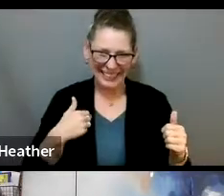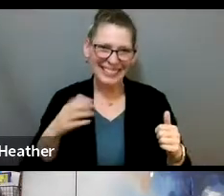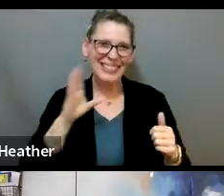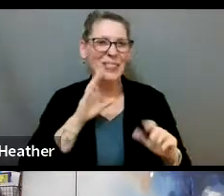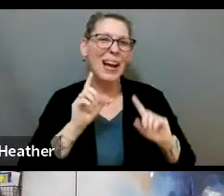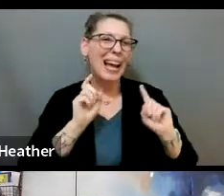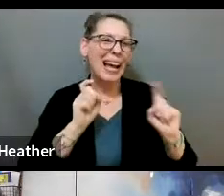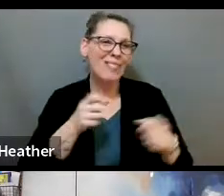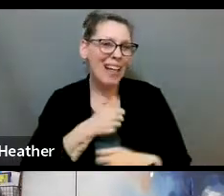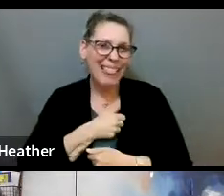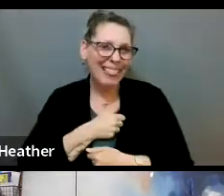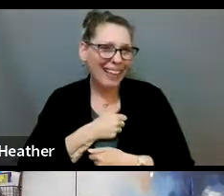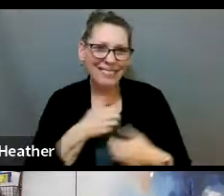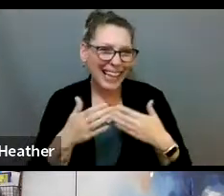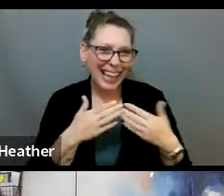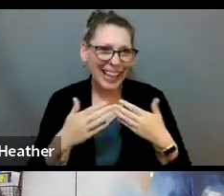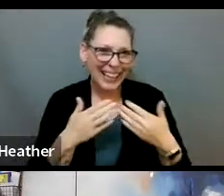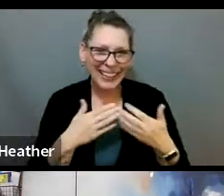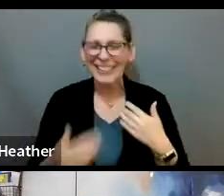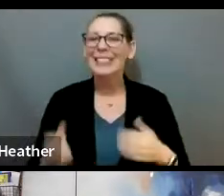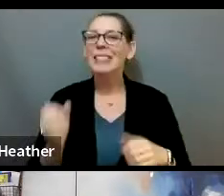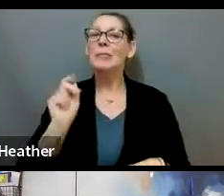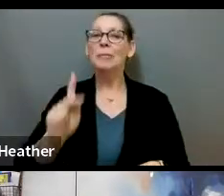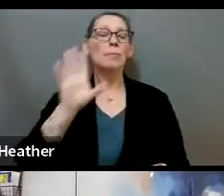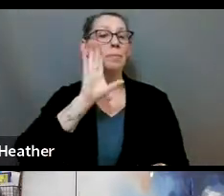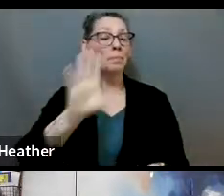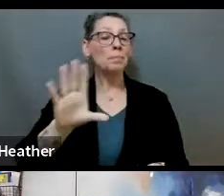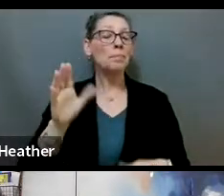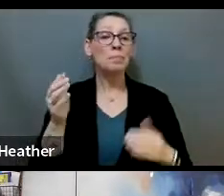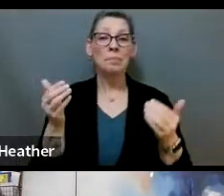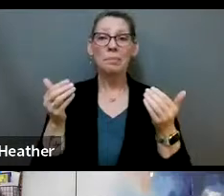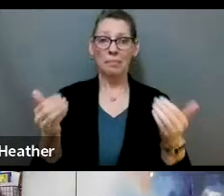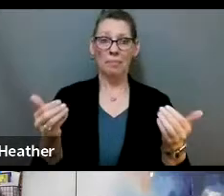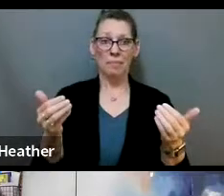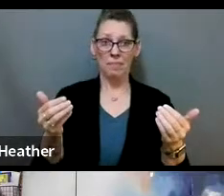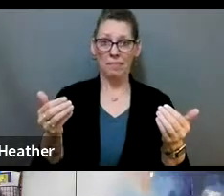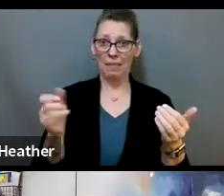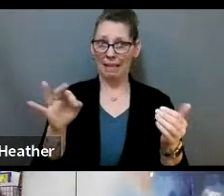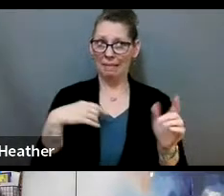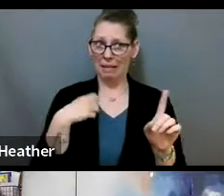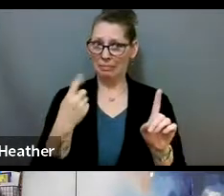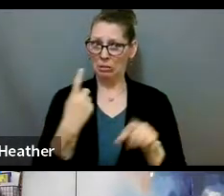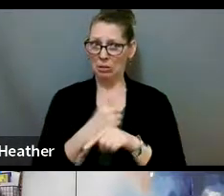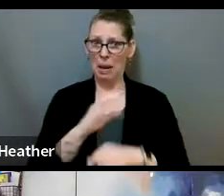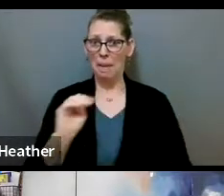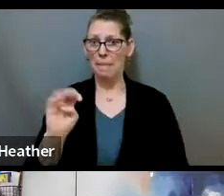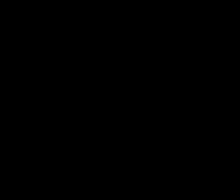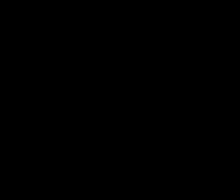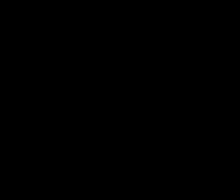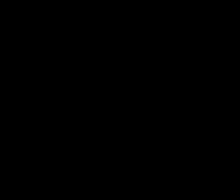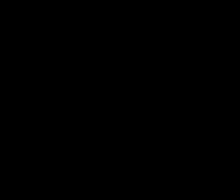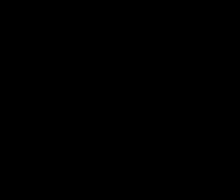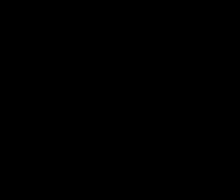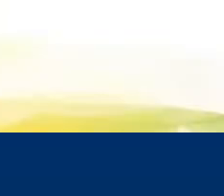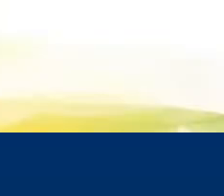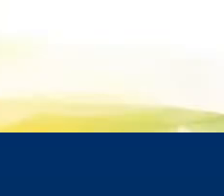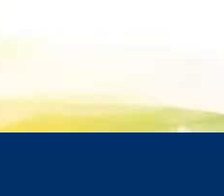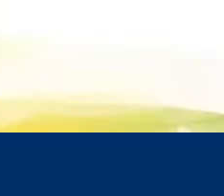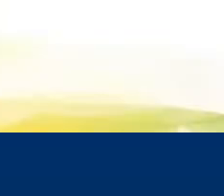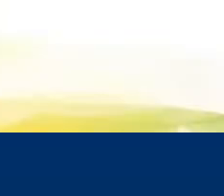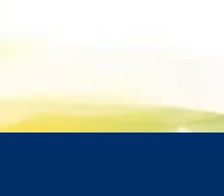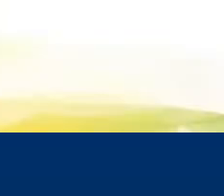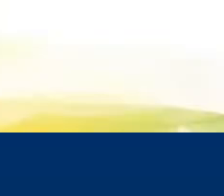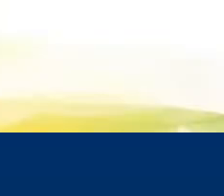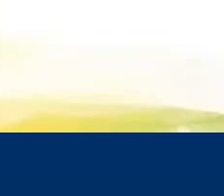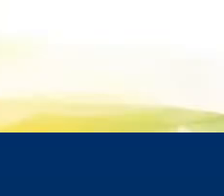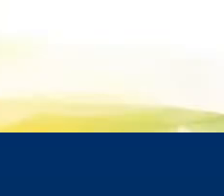love anyway. And with that, I think we're going to go to, if I got this right, Megan Hodges. Are you going to? We're going to go to Greg